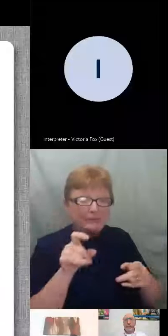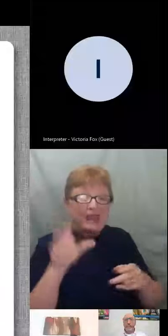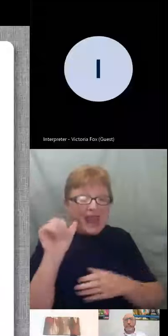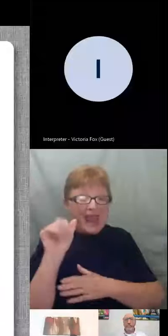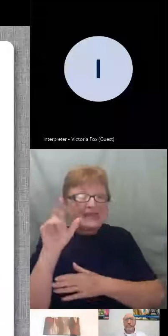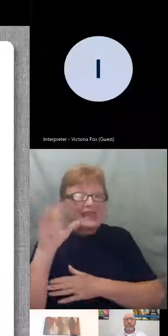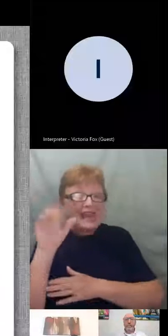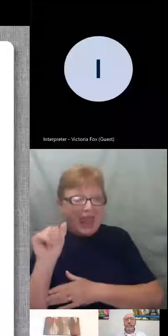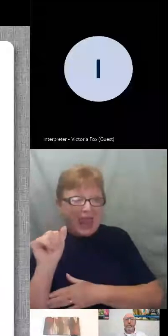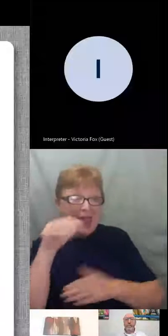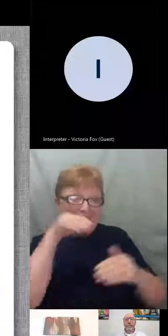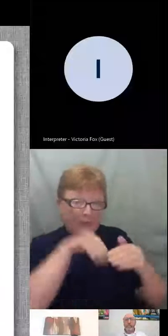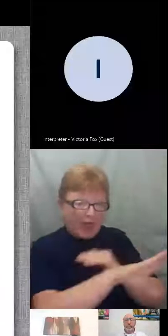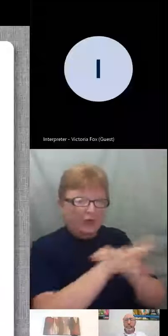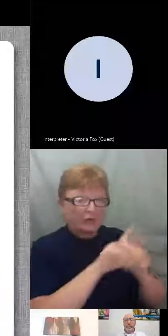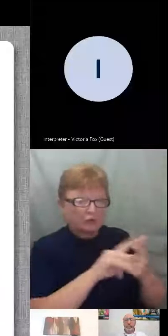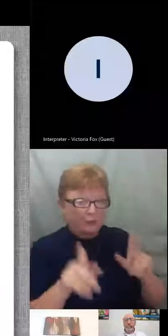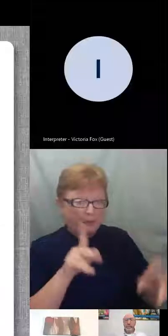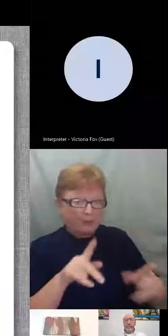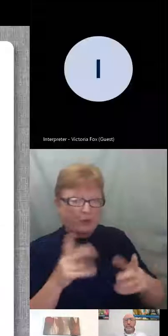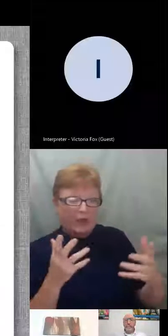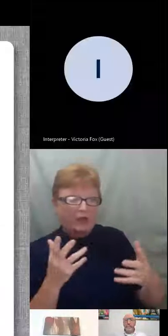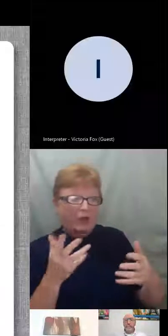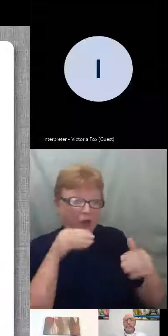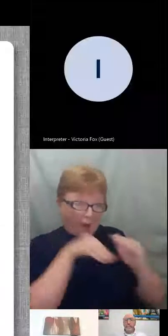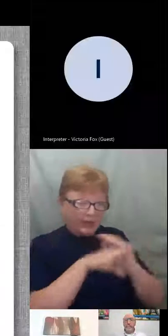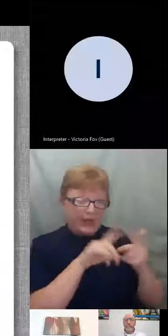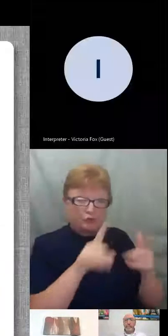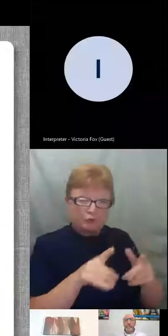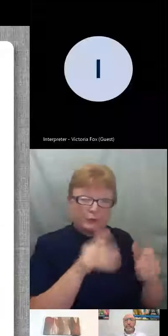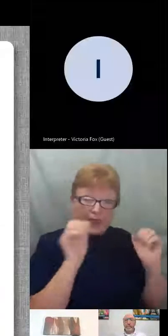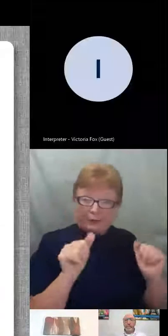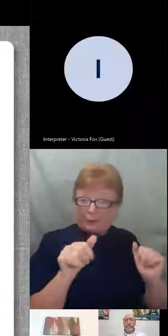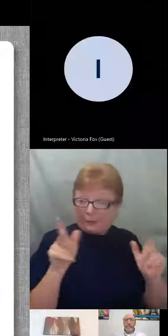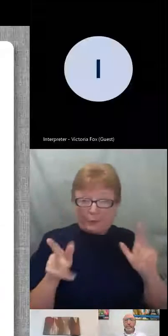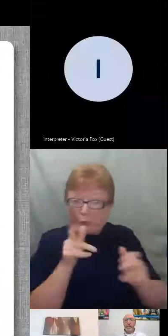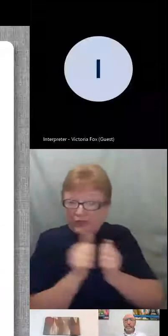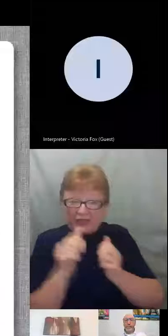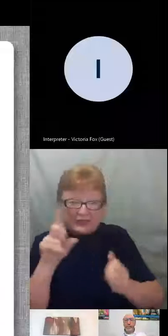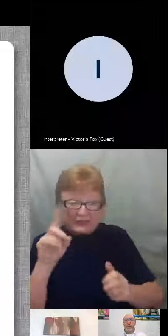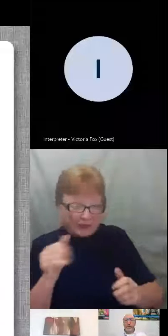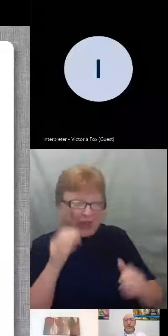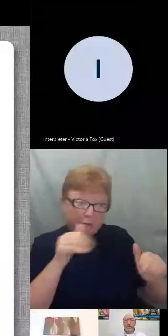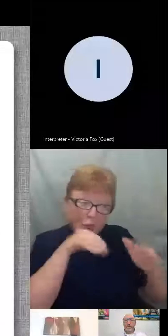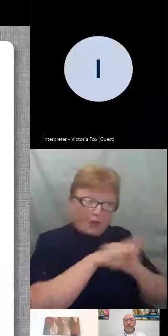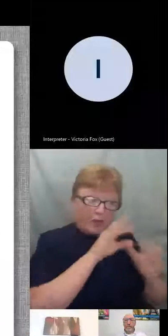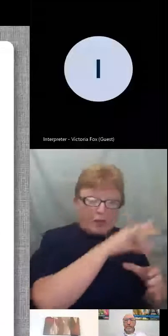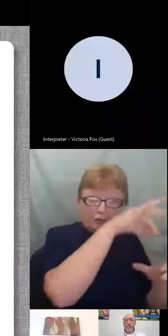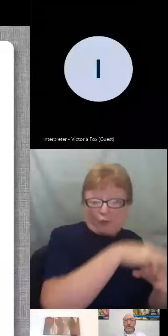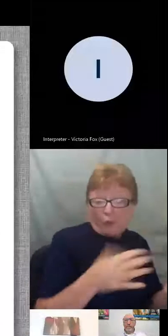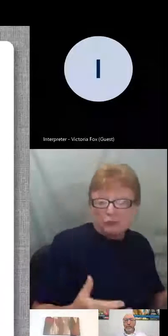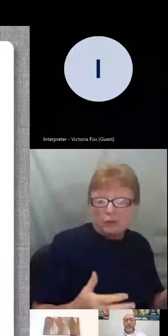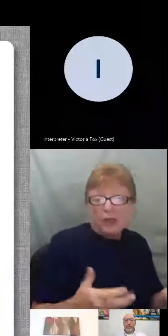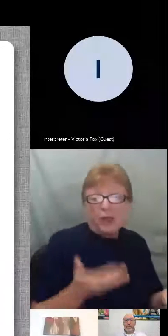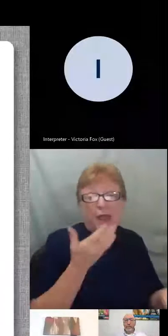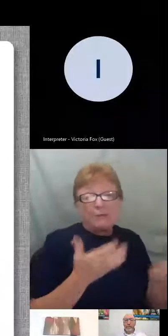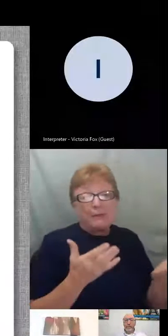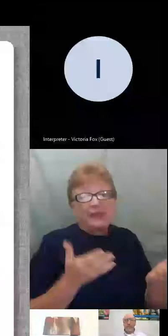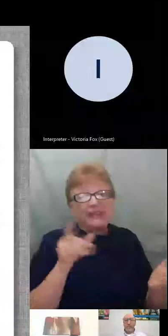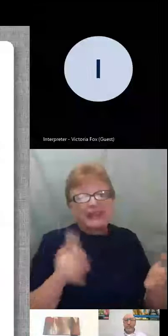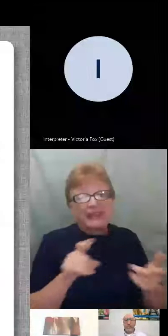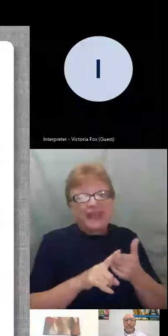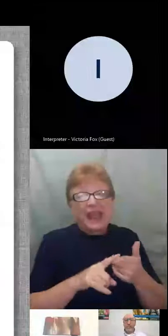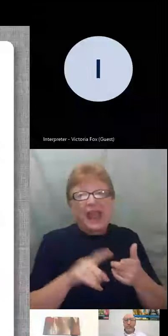to accommodate people with a disability. The polling place may have extra wide